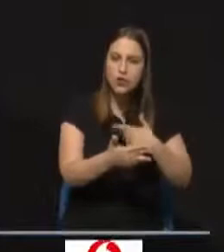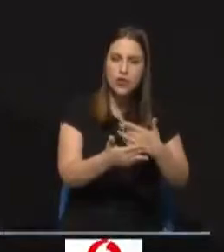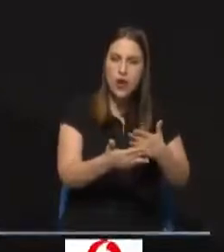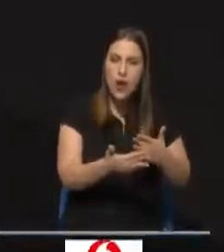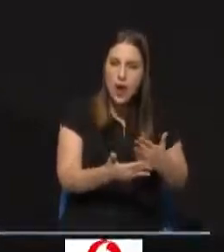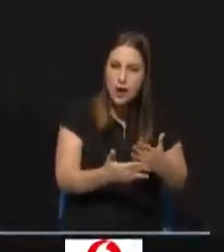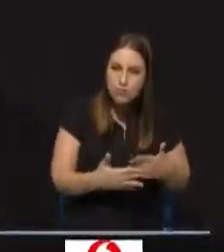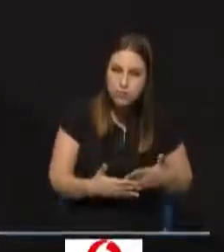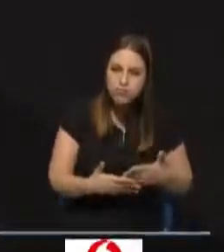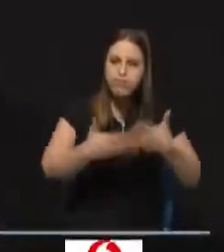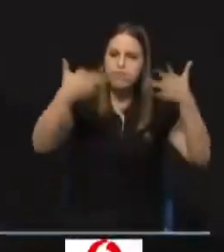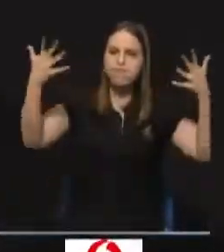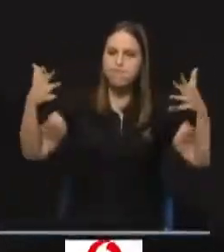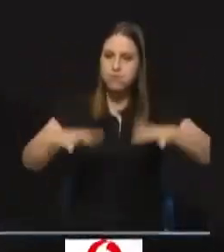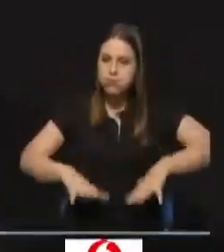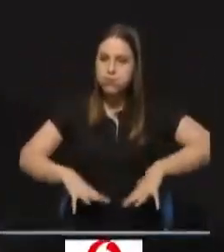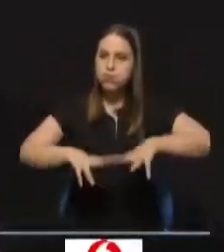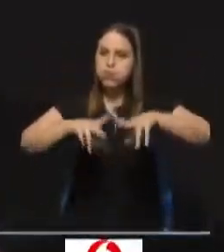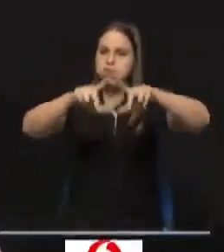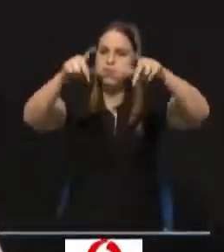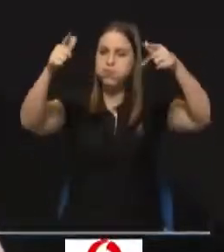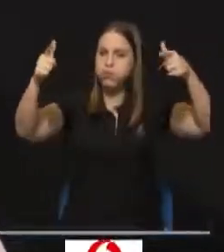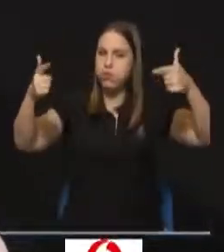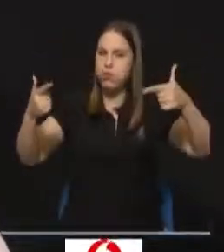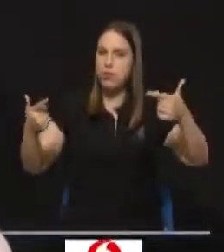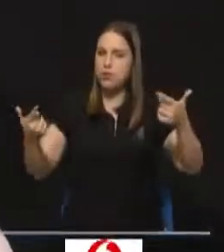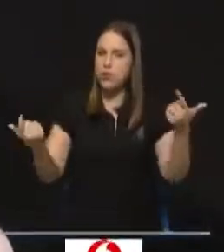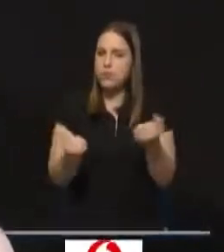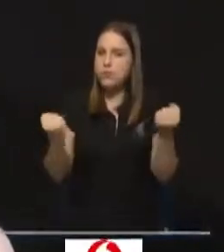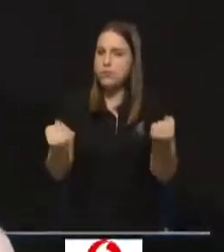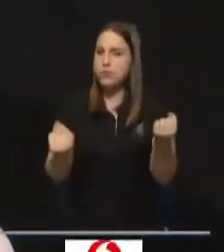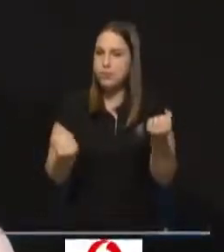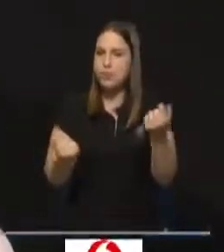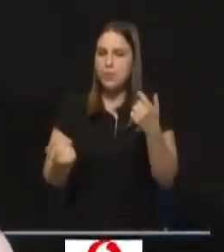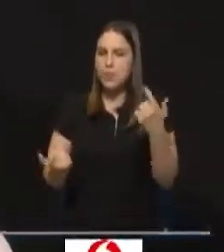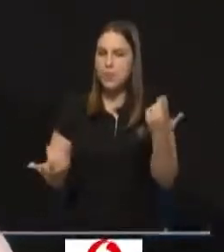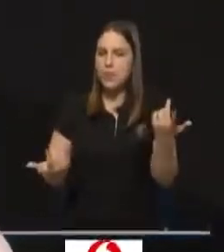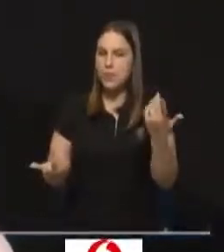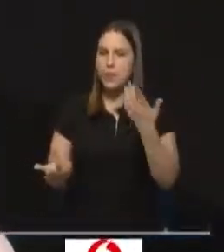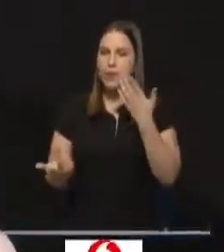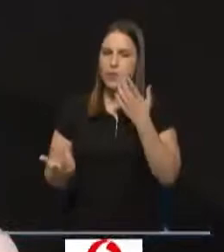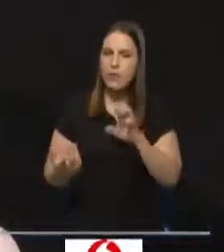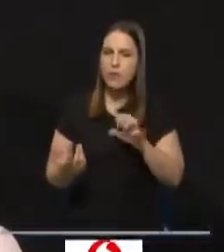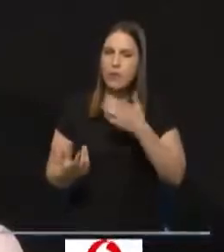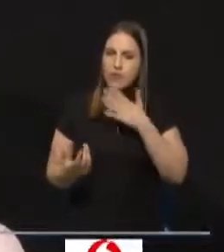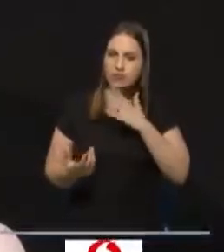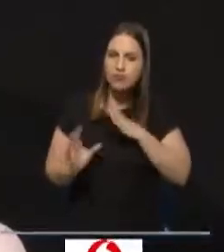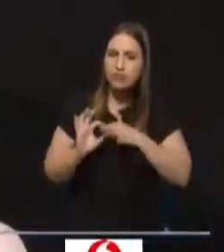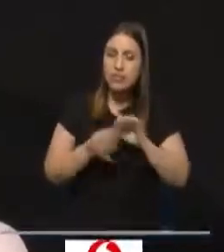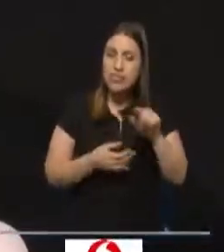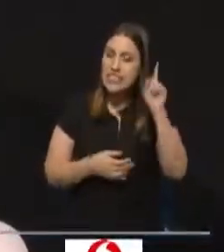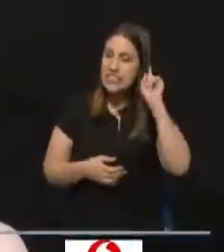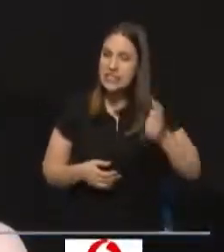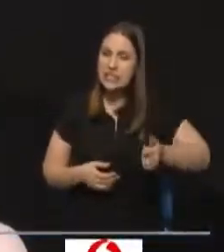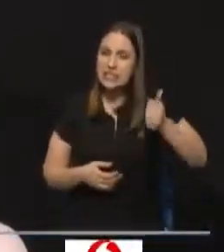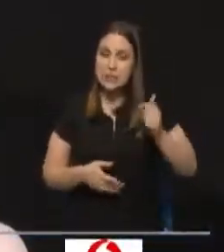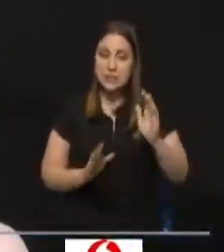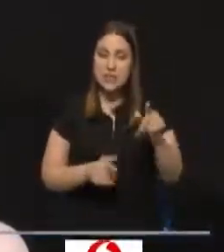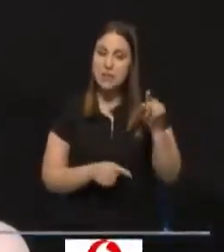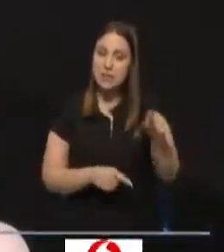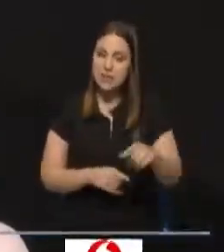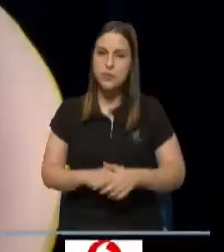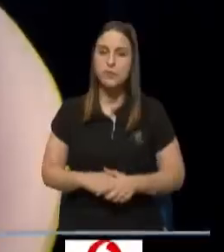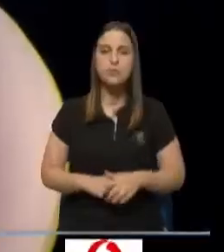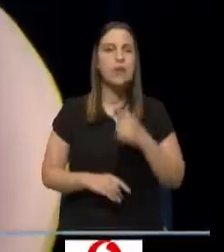prevent us and the sector from growing and economies from prospering, from growing and developing in a sustainable way. I think that's the important